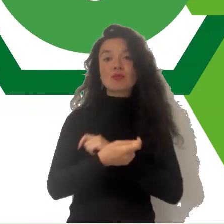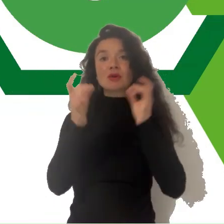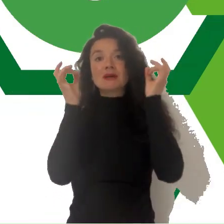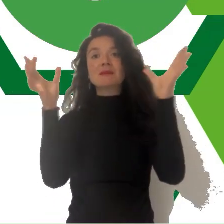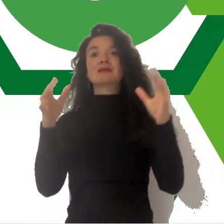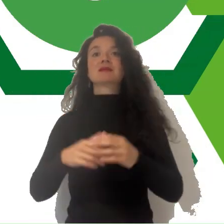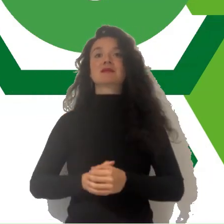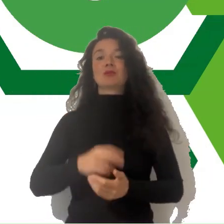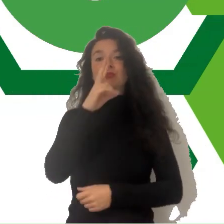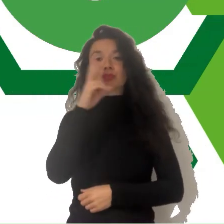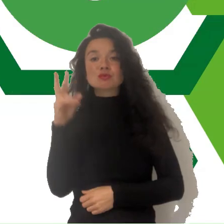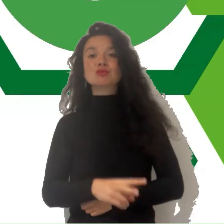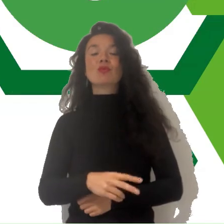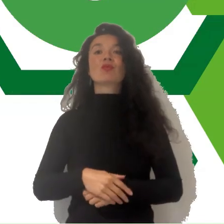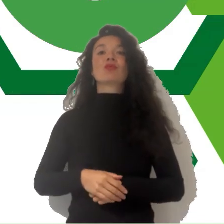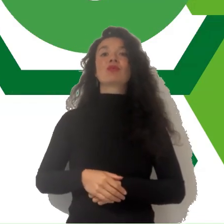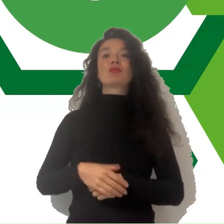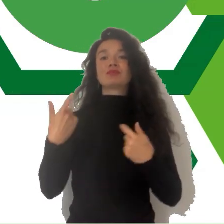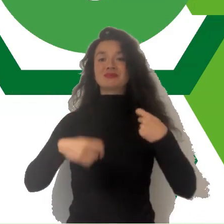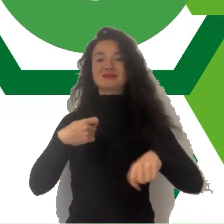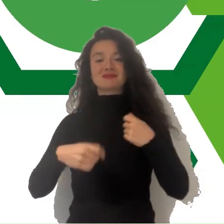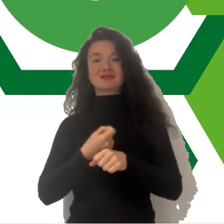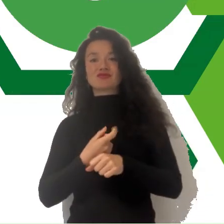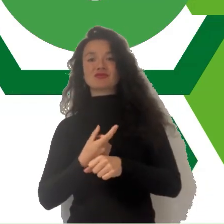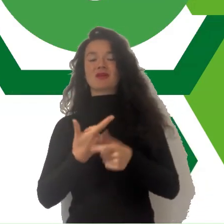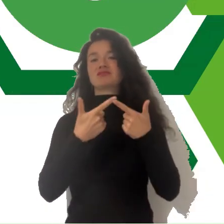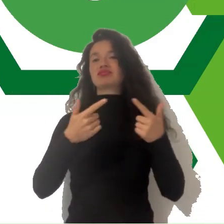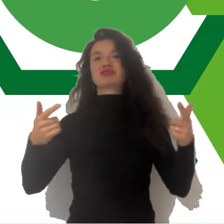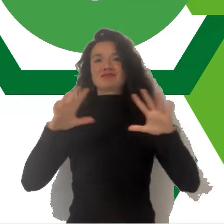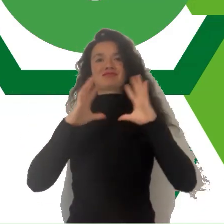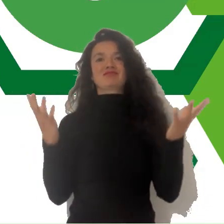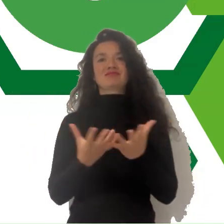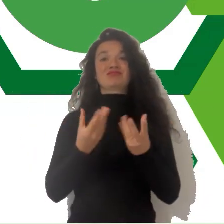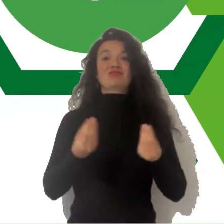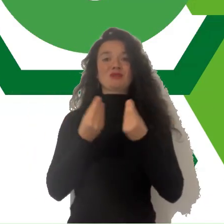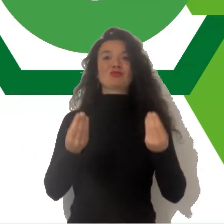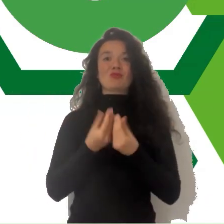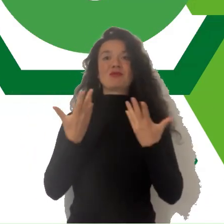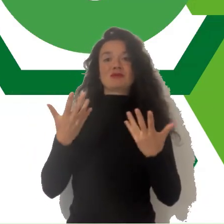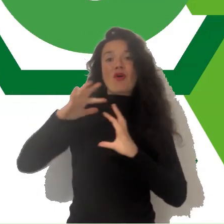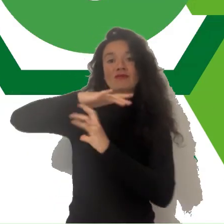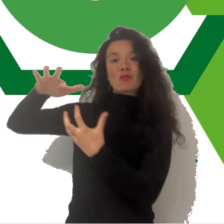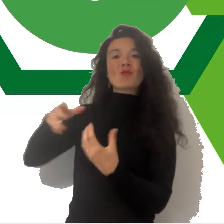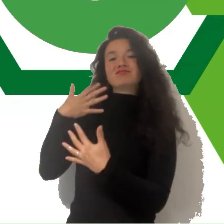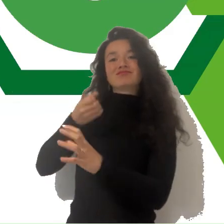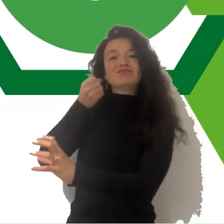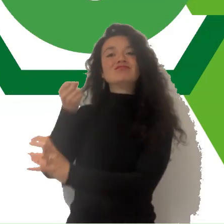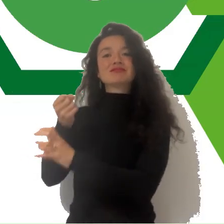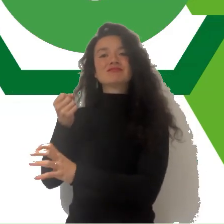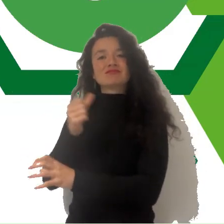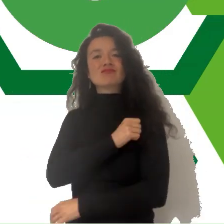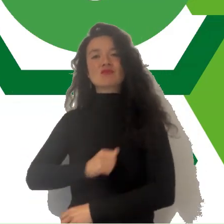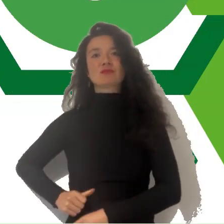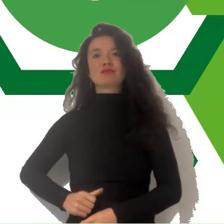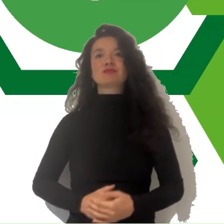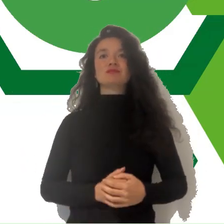one of the solutions in order to address these challenges. So you can understand why